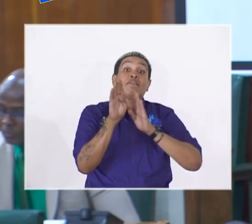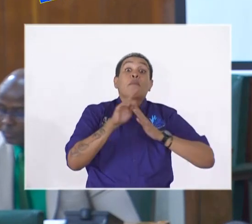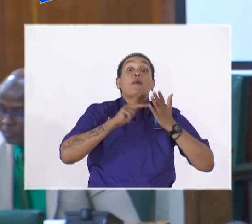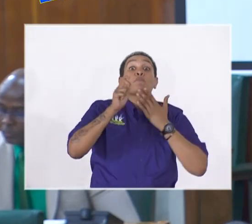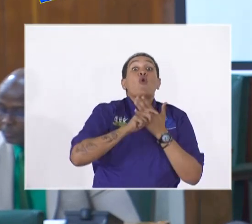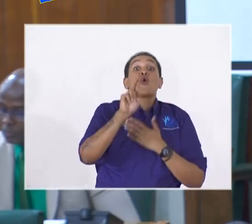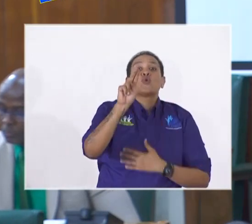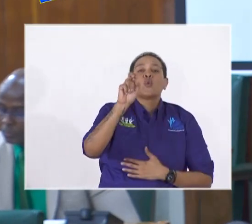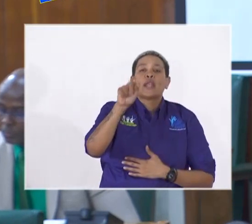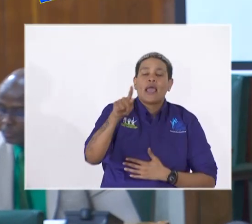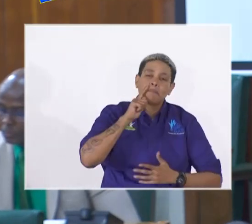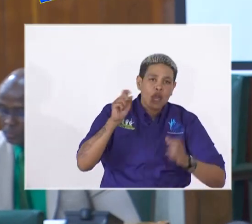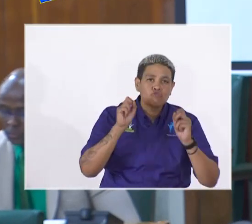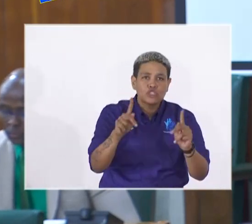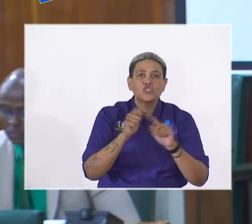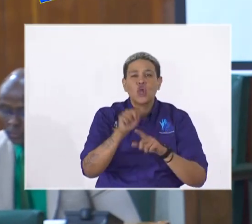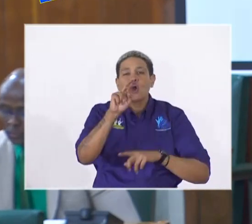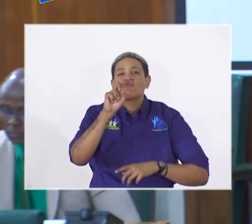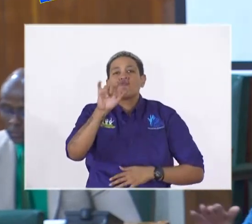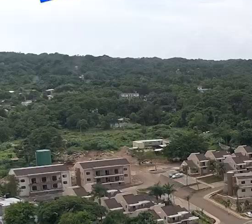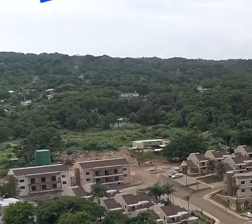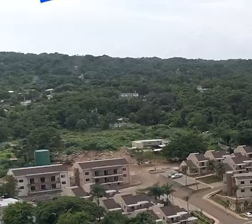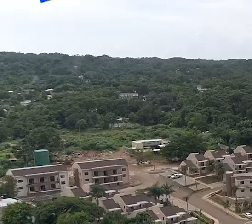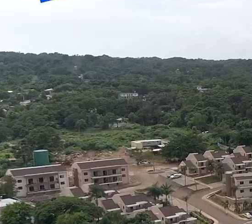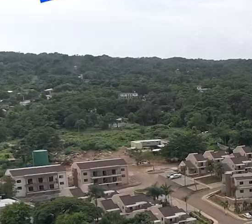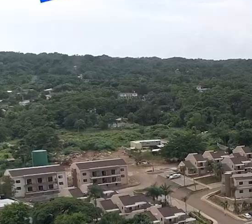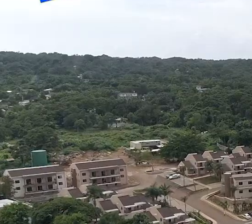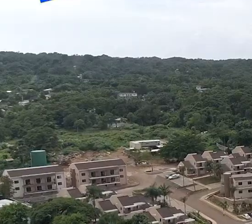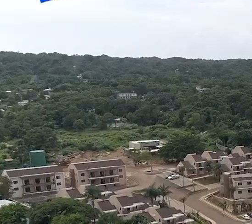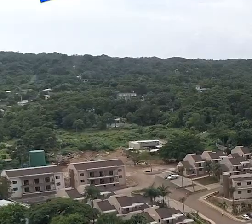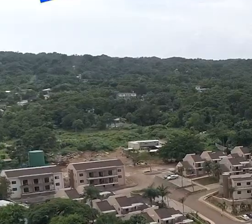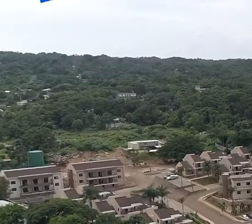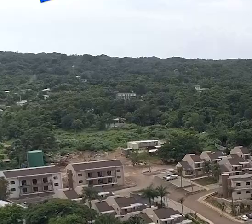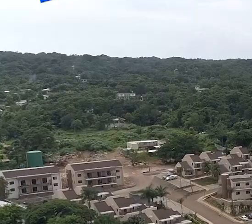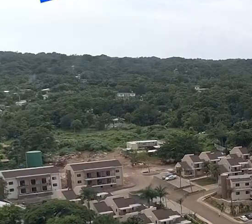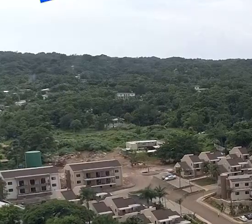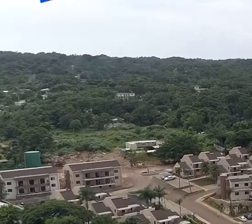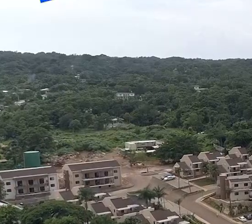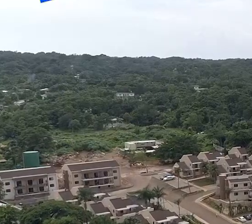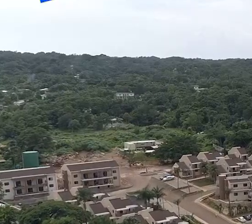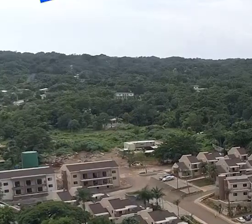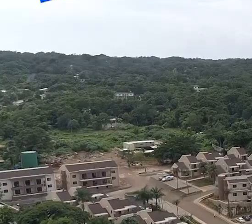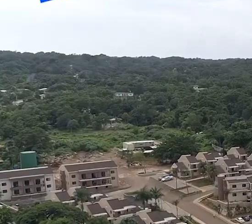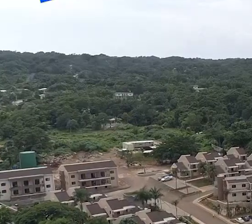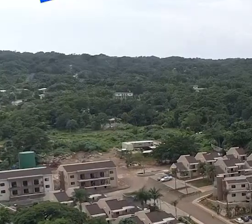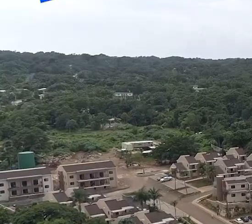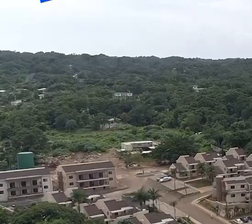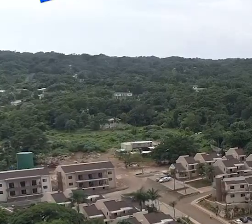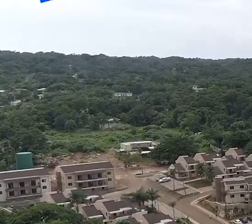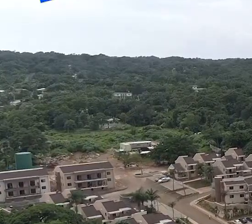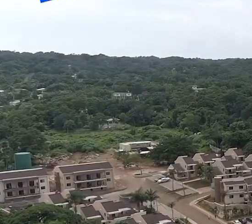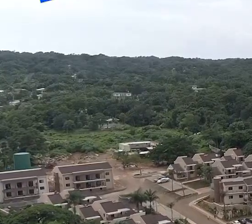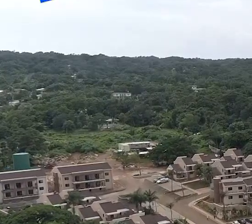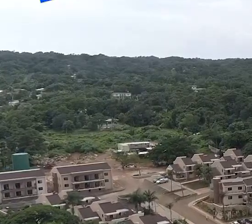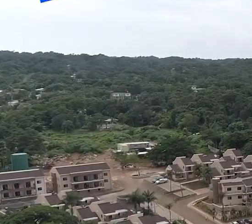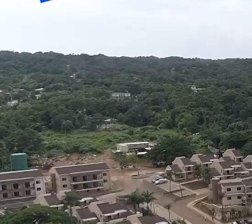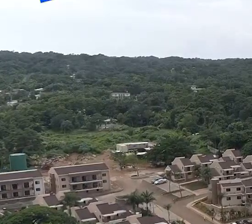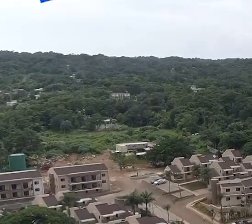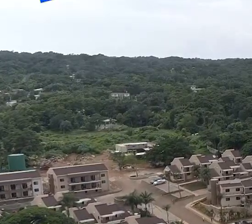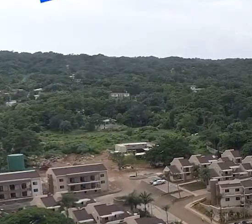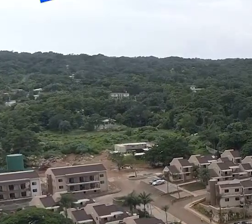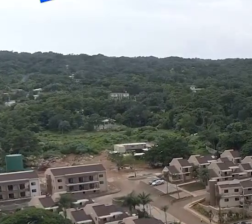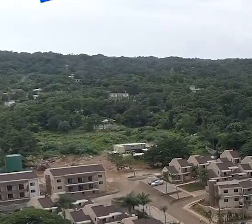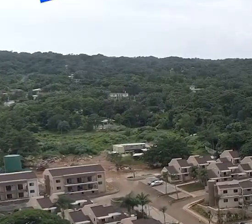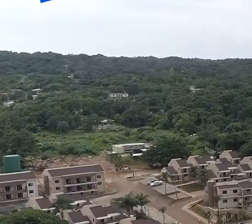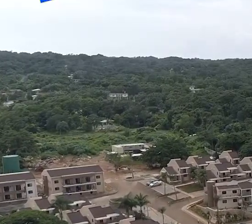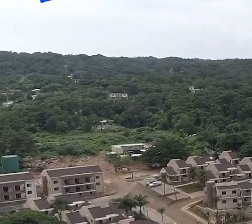UNEP, a restored Royal Palm Reserve. Negril is without any major commercial, industrial, or